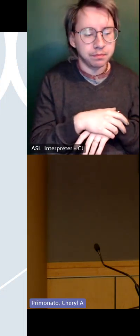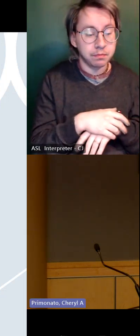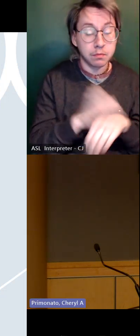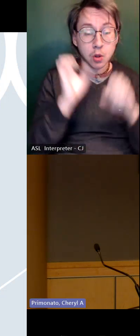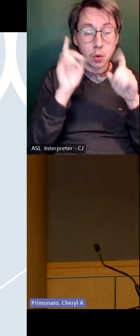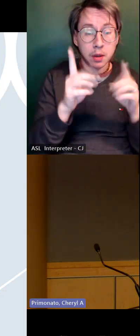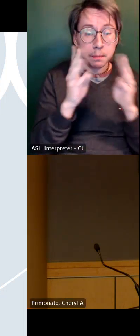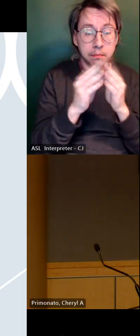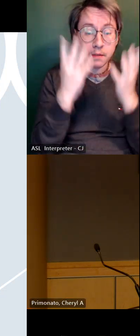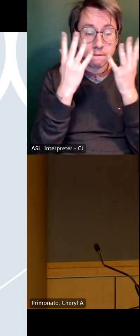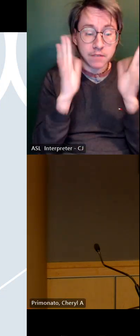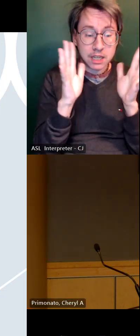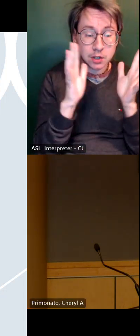adjourned.